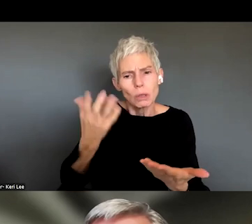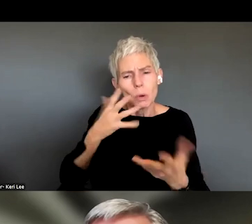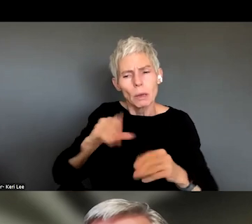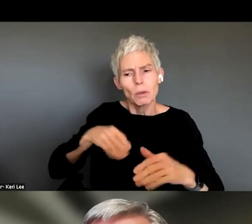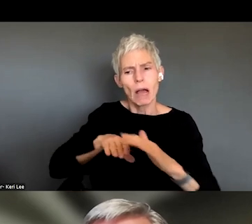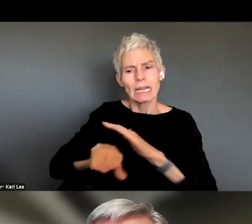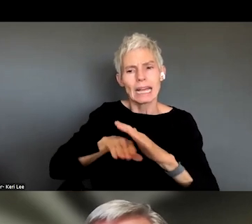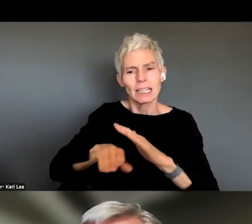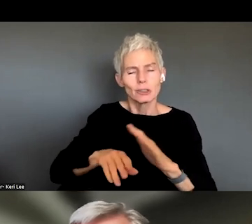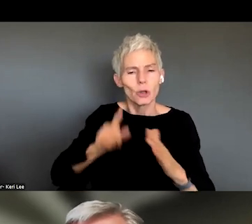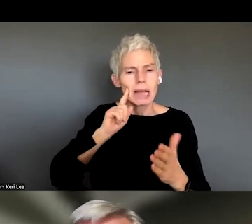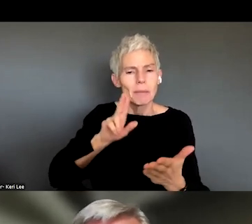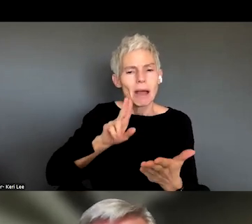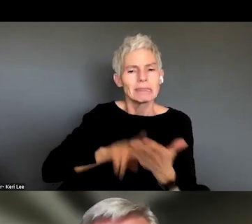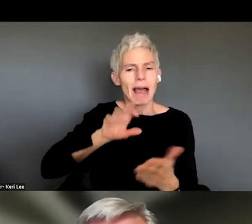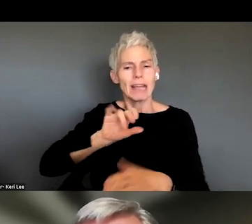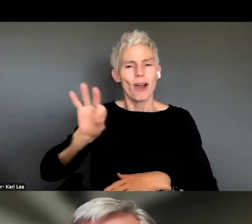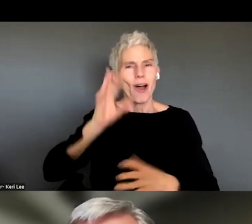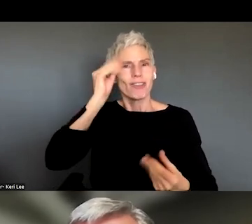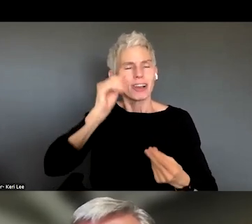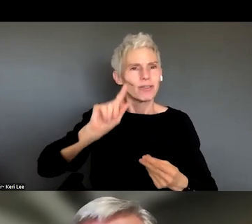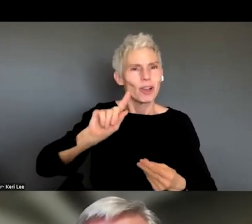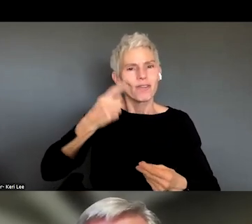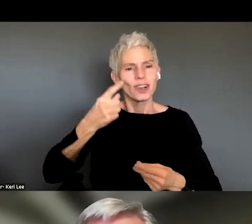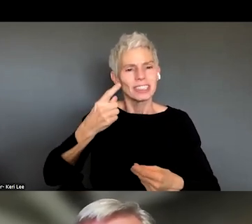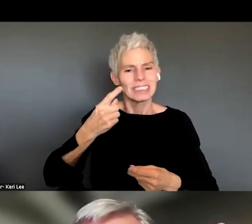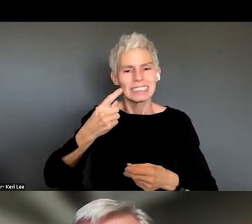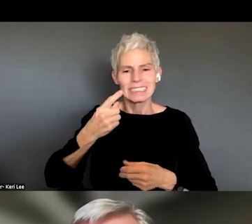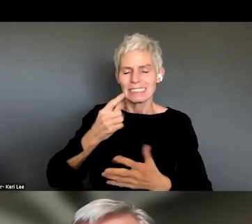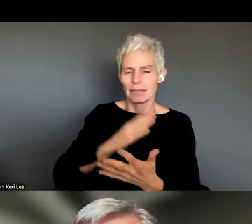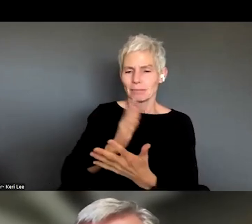sign off thoughts for the first episode of the 5th season of Crisis Jam. Thank you very much, everyone.